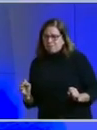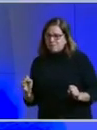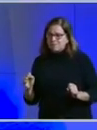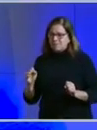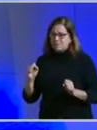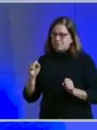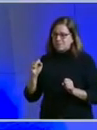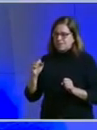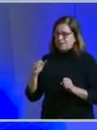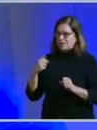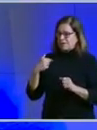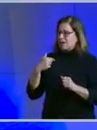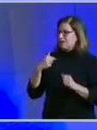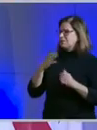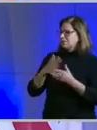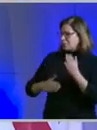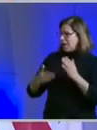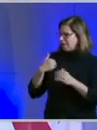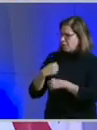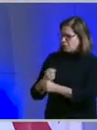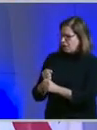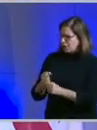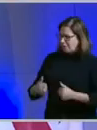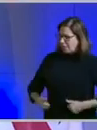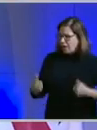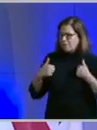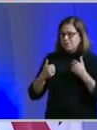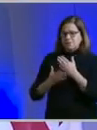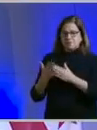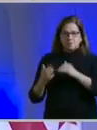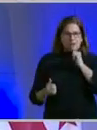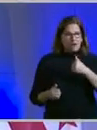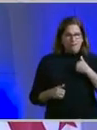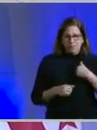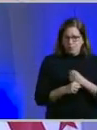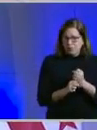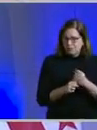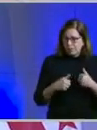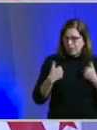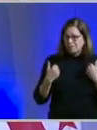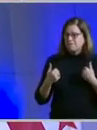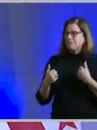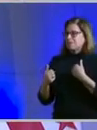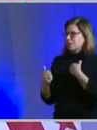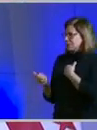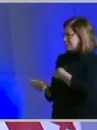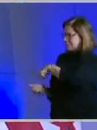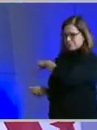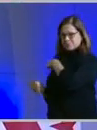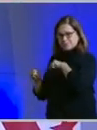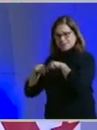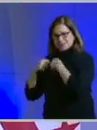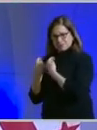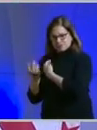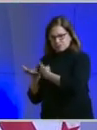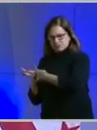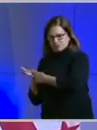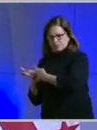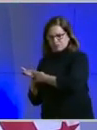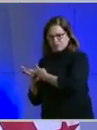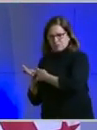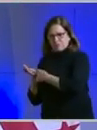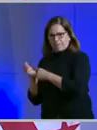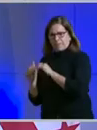life. So tonight we're going to talk about how we as a team are working together to address this problem and to